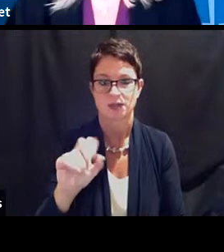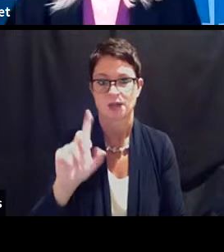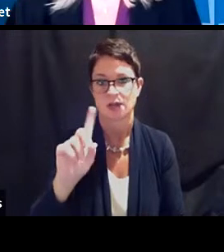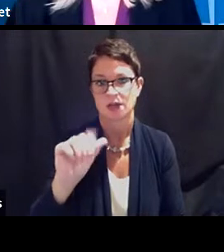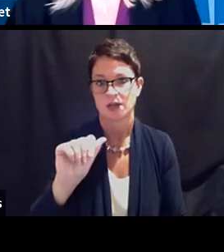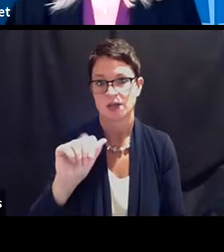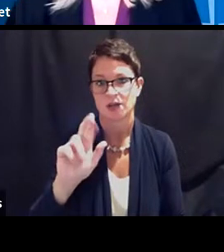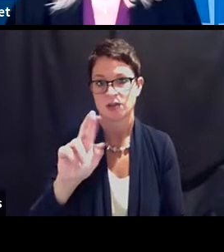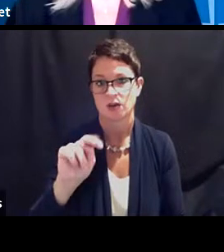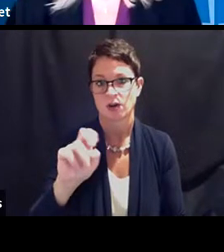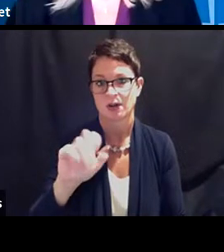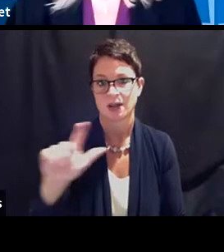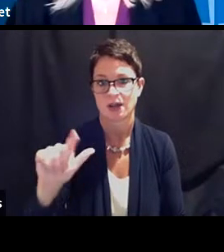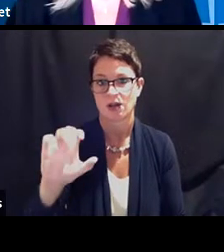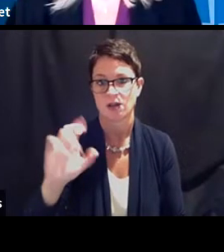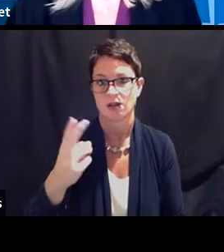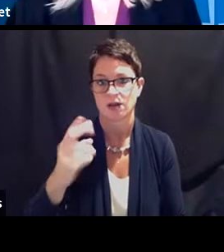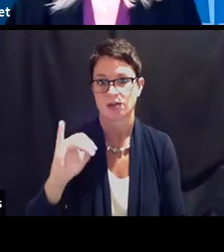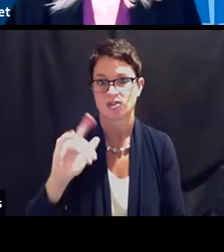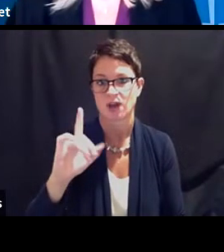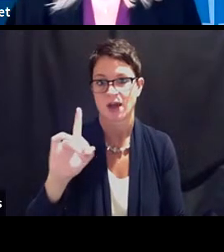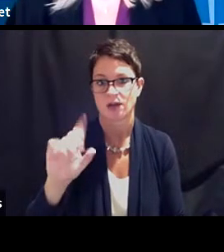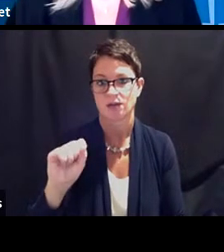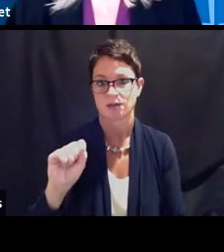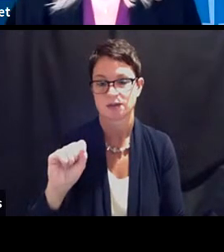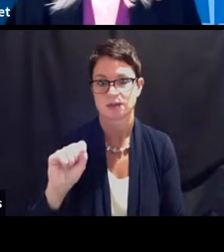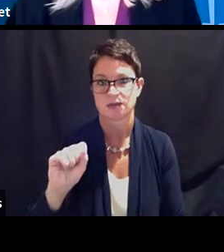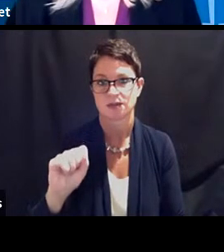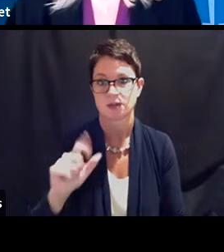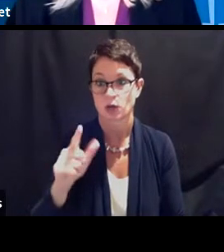Darnell Childs. Darnell, are you there?